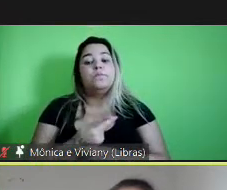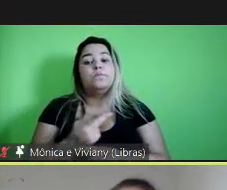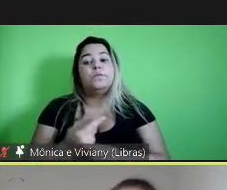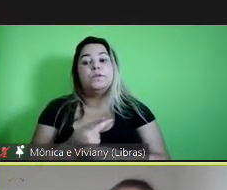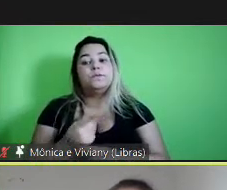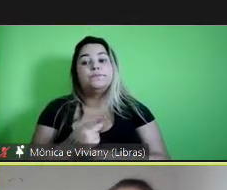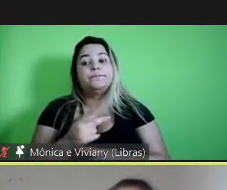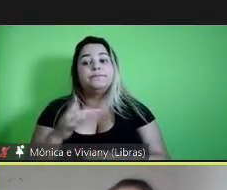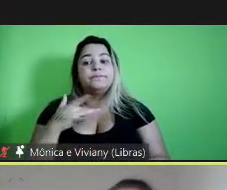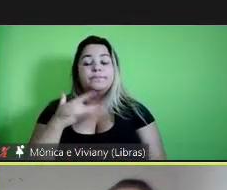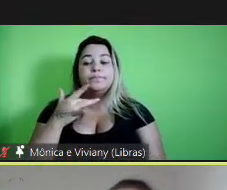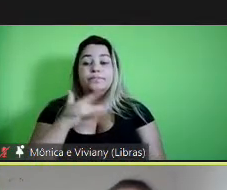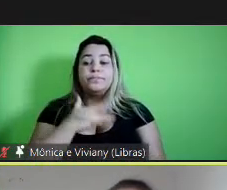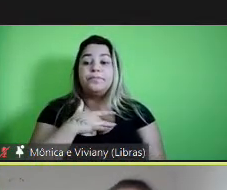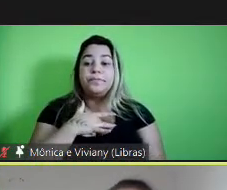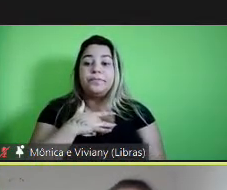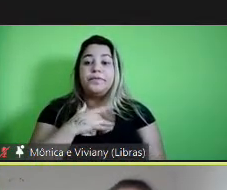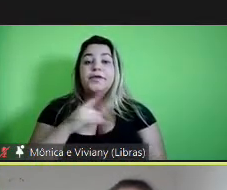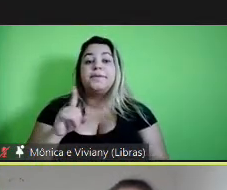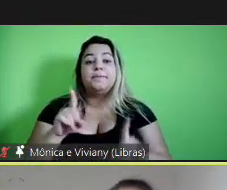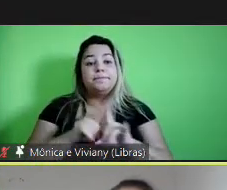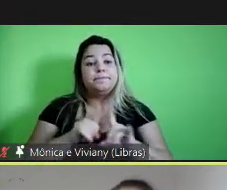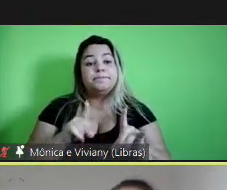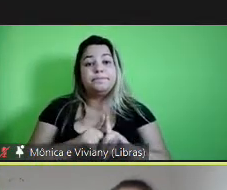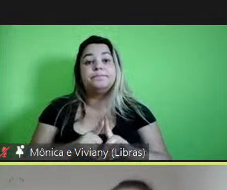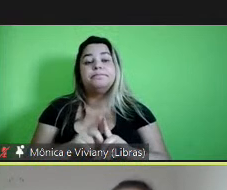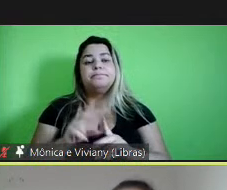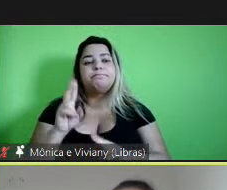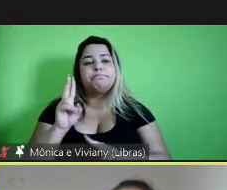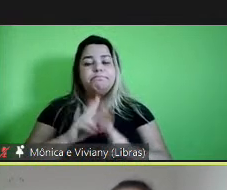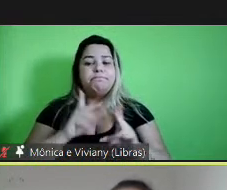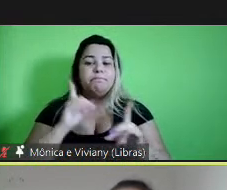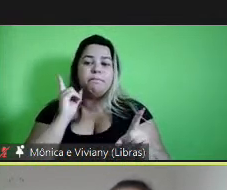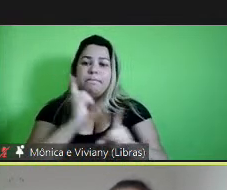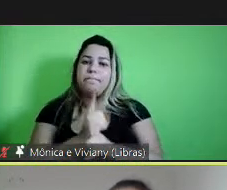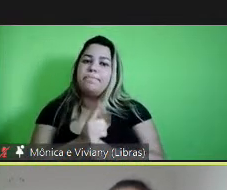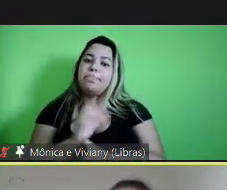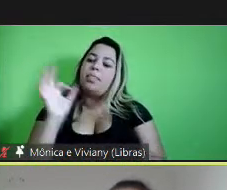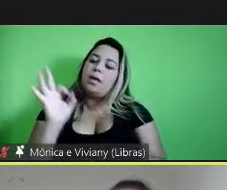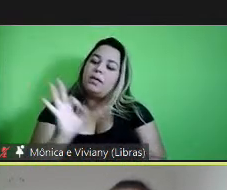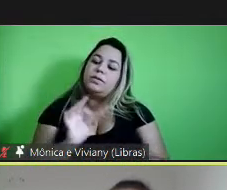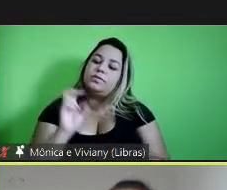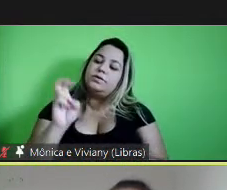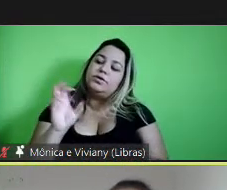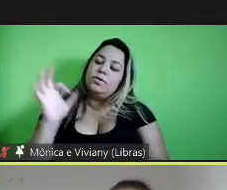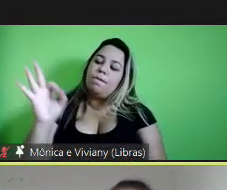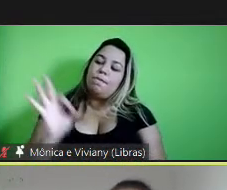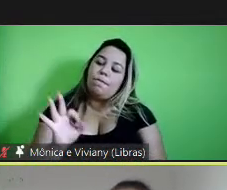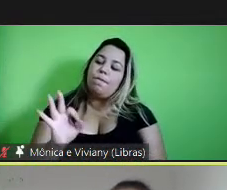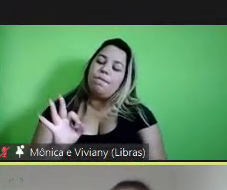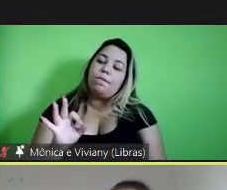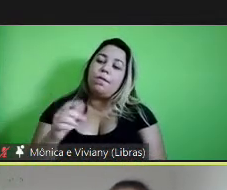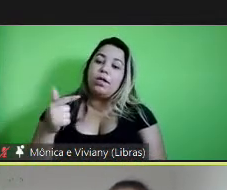for this health unit. So considering this population that was evaluated, we found a percentage between